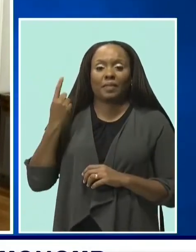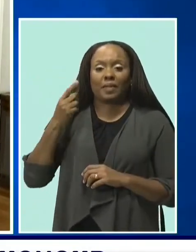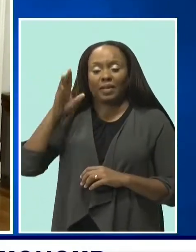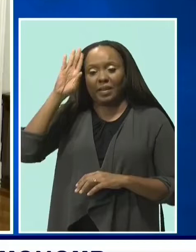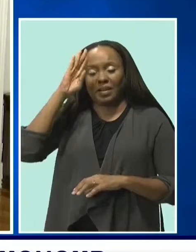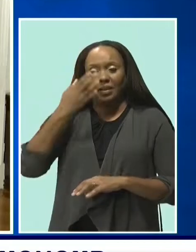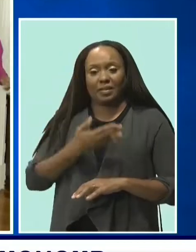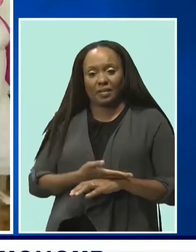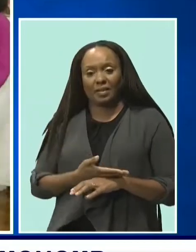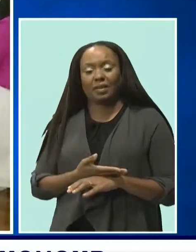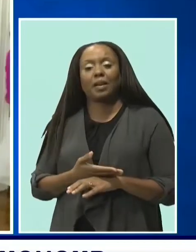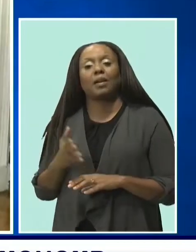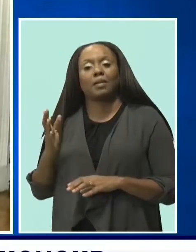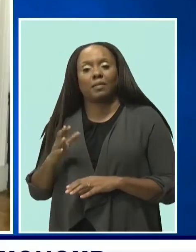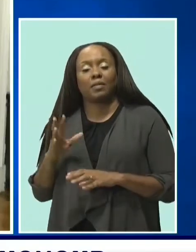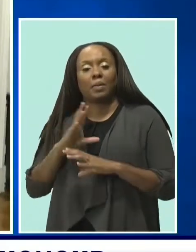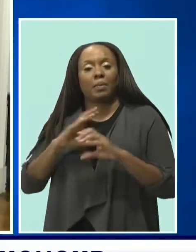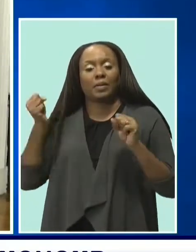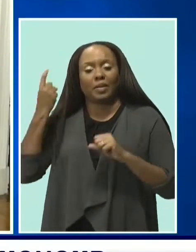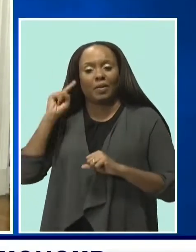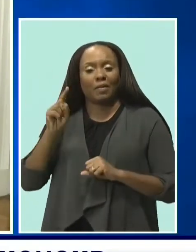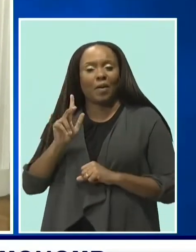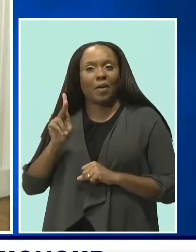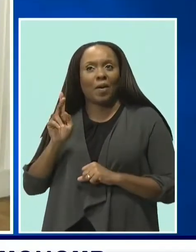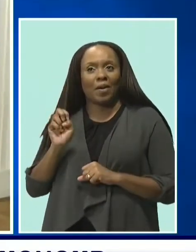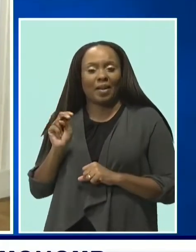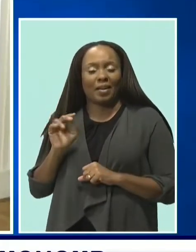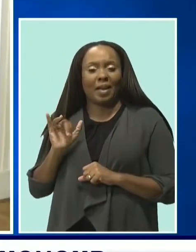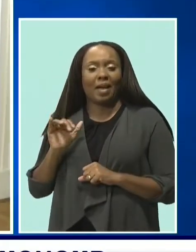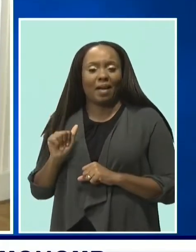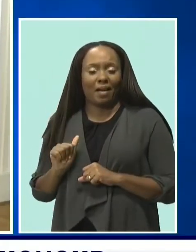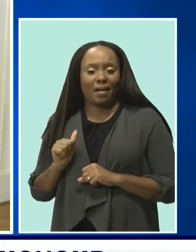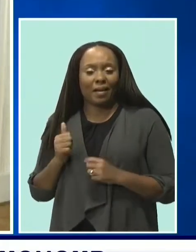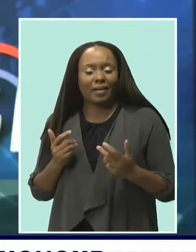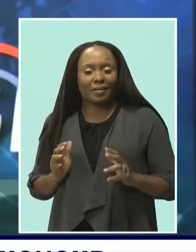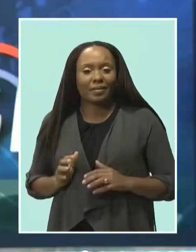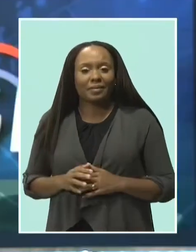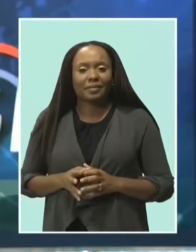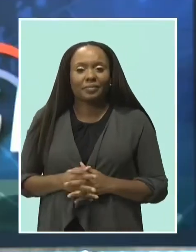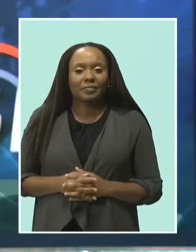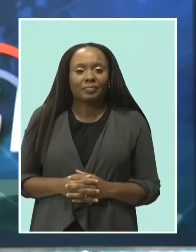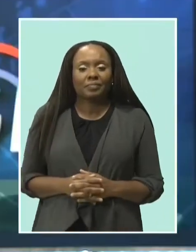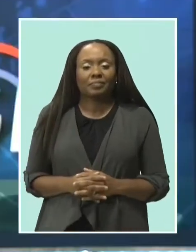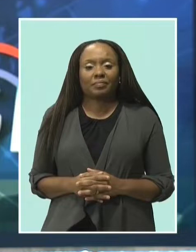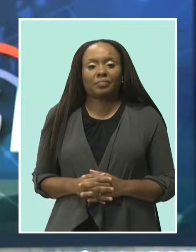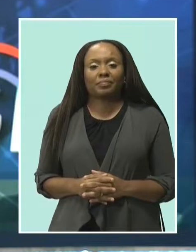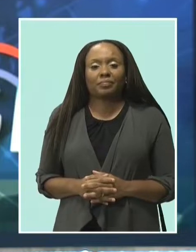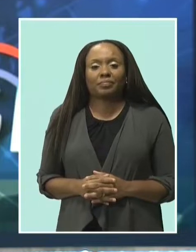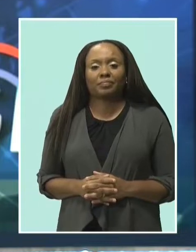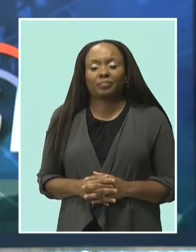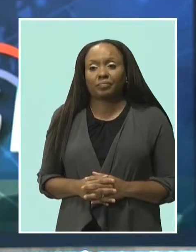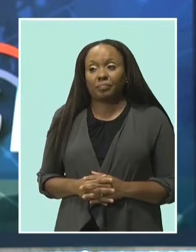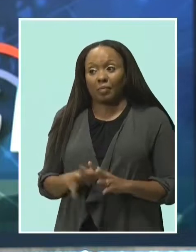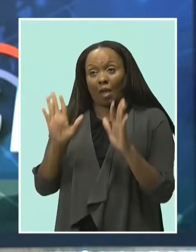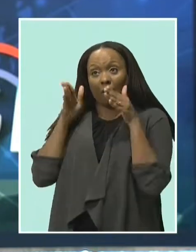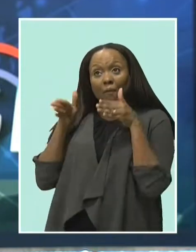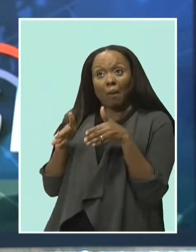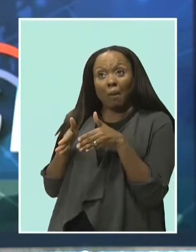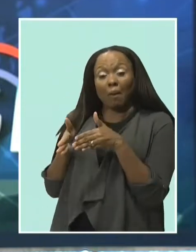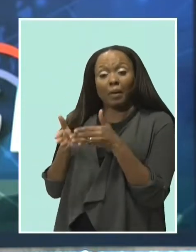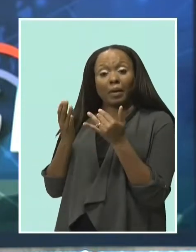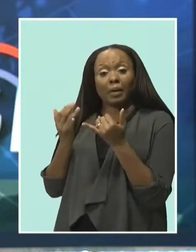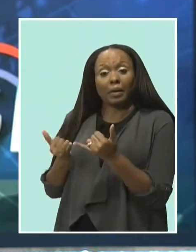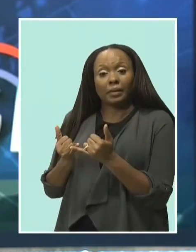of Kenya, Jomo Kenyatta. Aaliyah Briggs, CBC News. The focus today at the UNCTAD conference